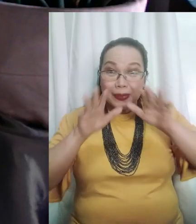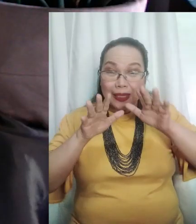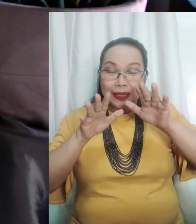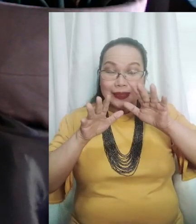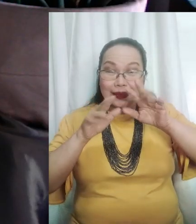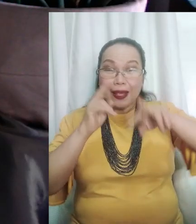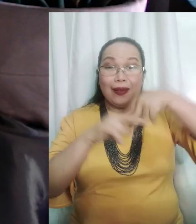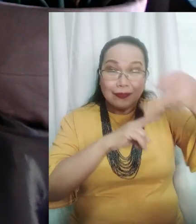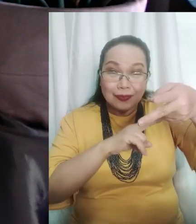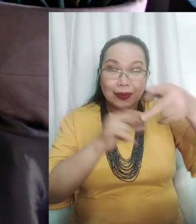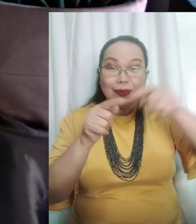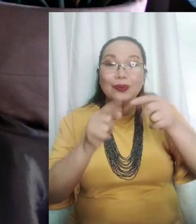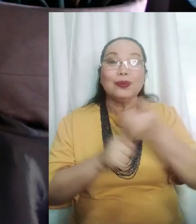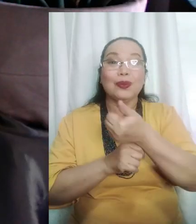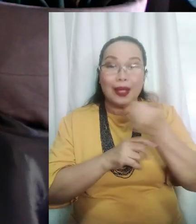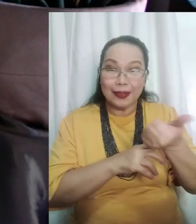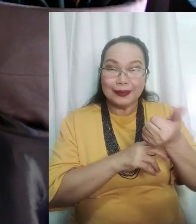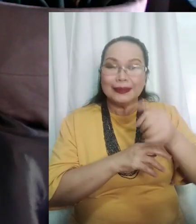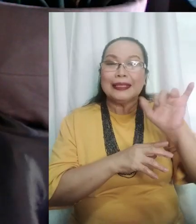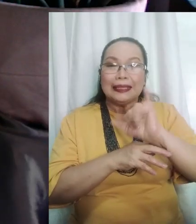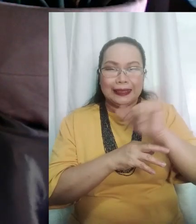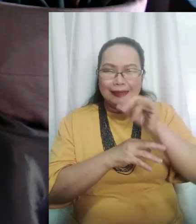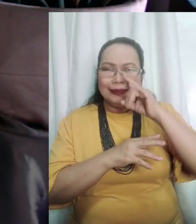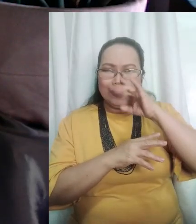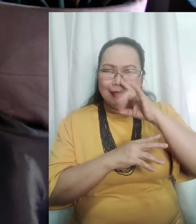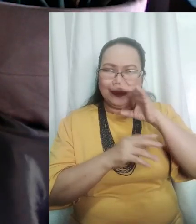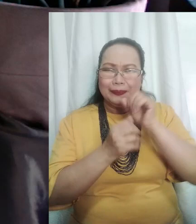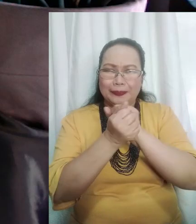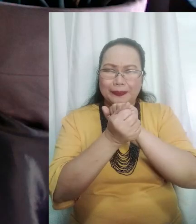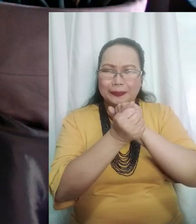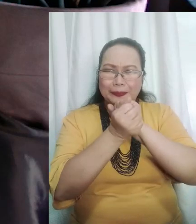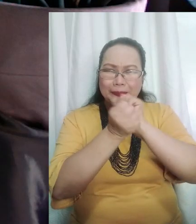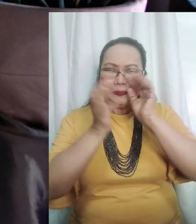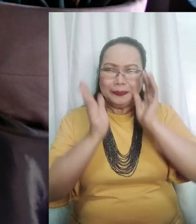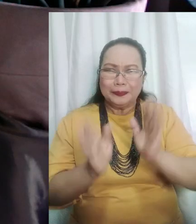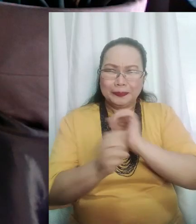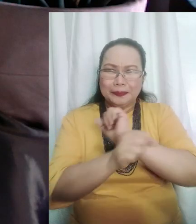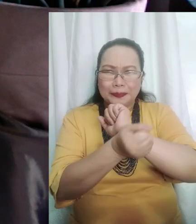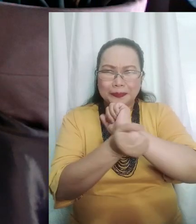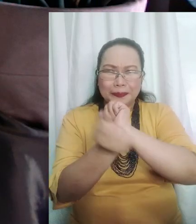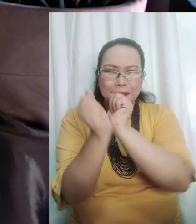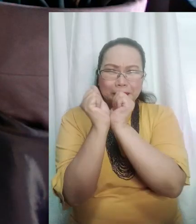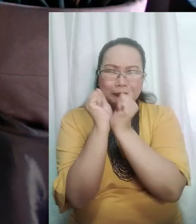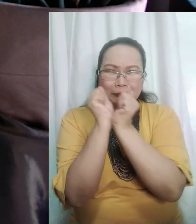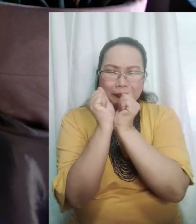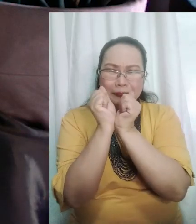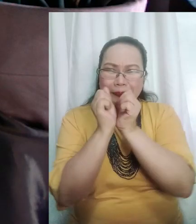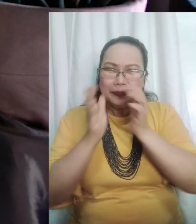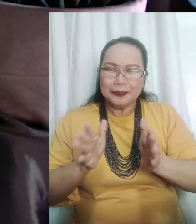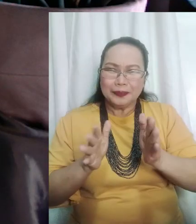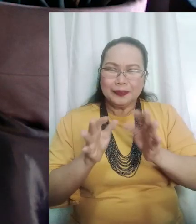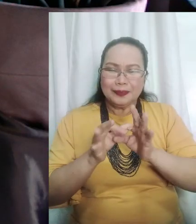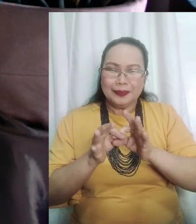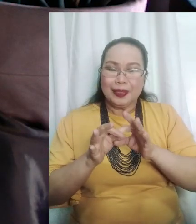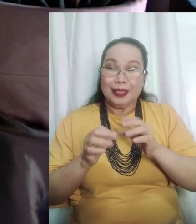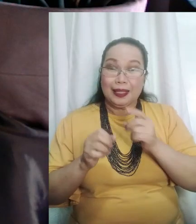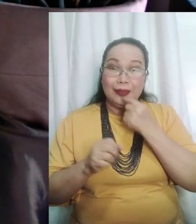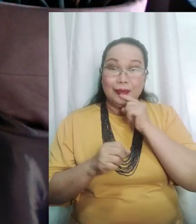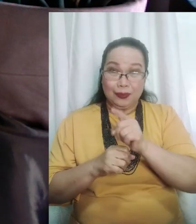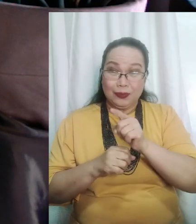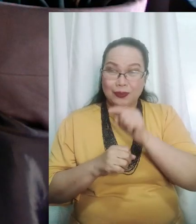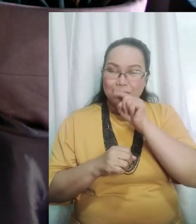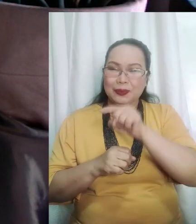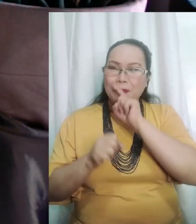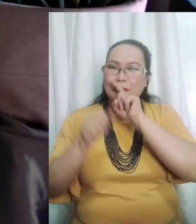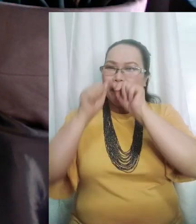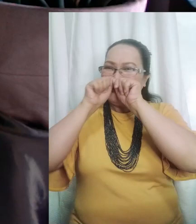been learning that since Abraham. Even as a slave, yes. Imagine that. As a slave, he was already